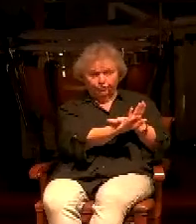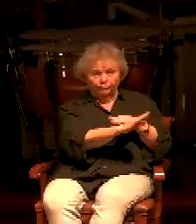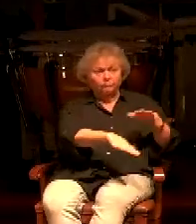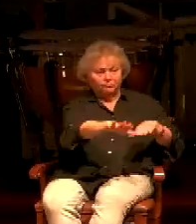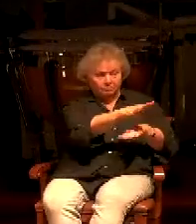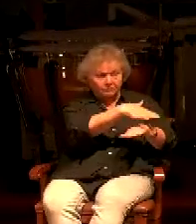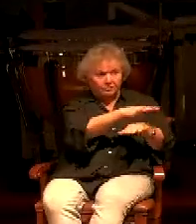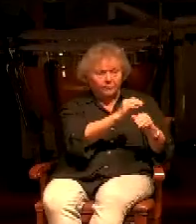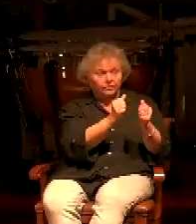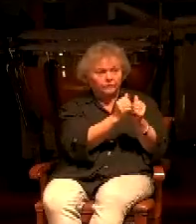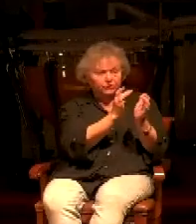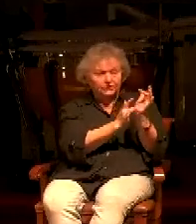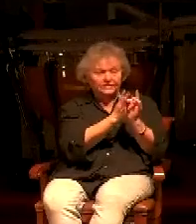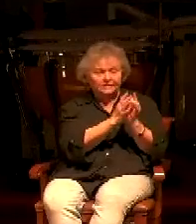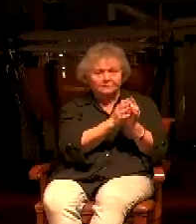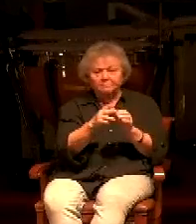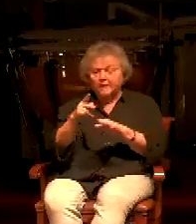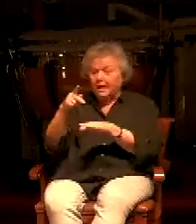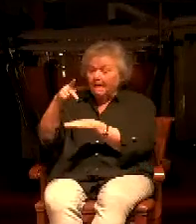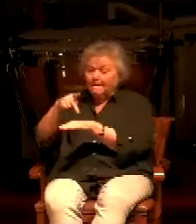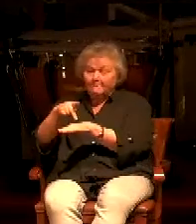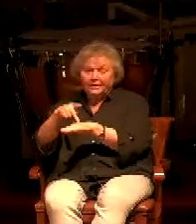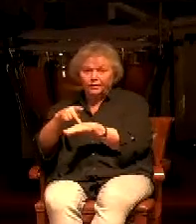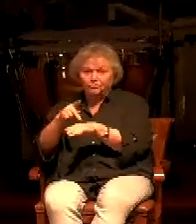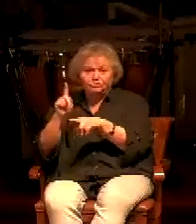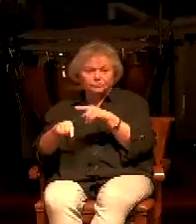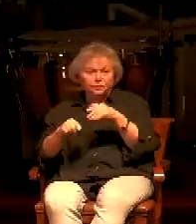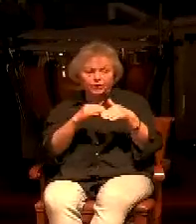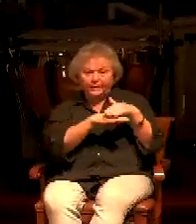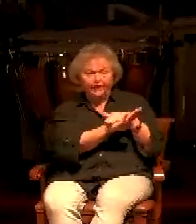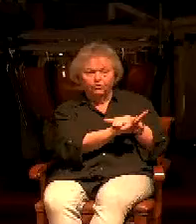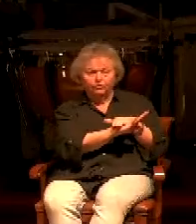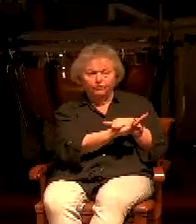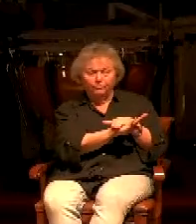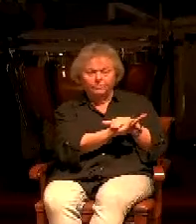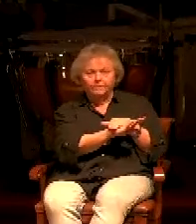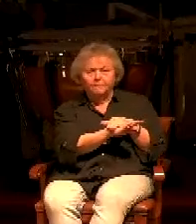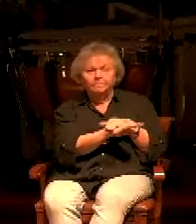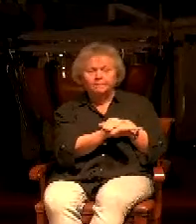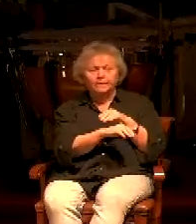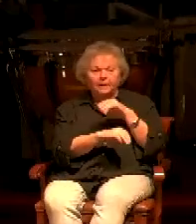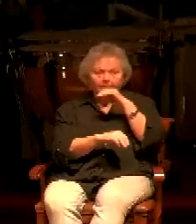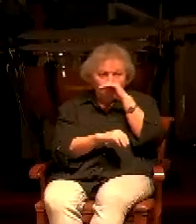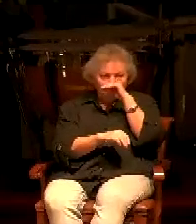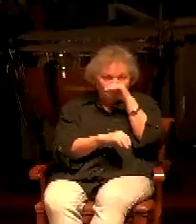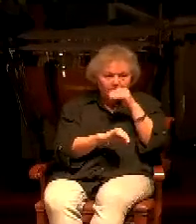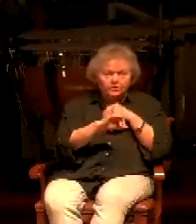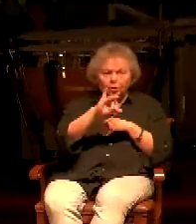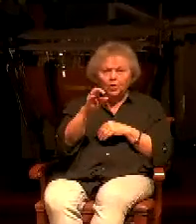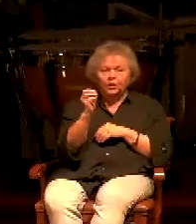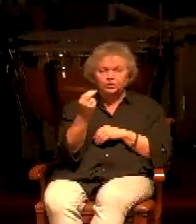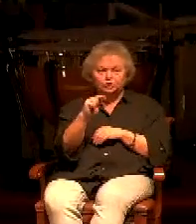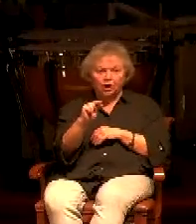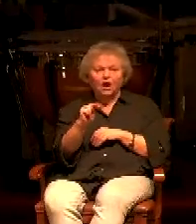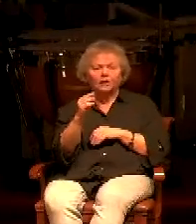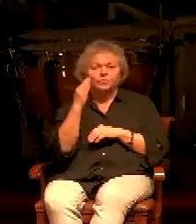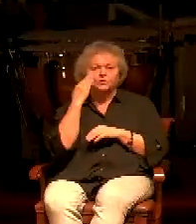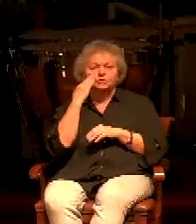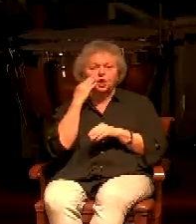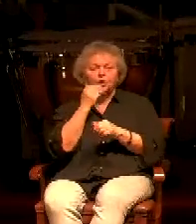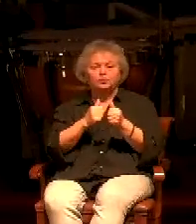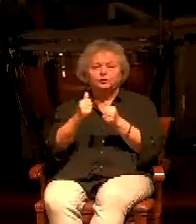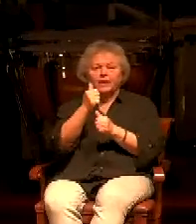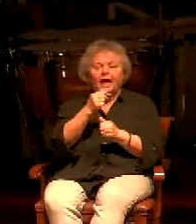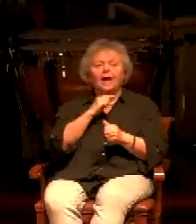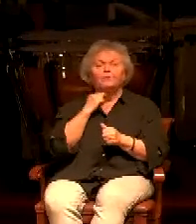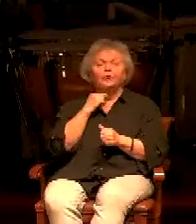door. They don't know Peter. Now notice what it says. So the other disciple, John, who was known to the high priest, went out and